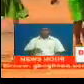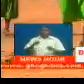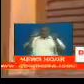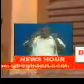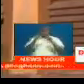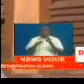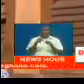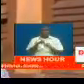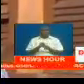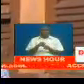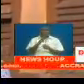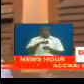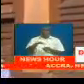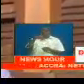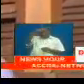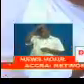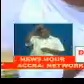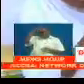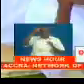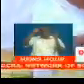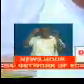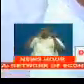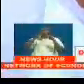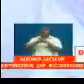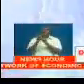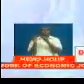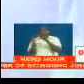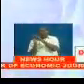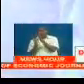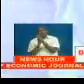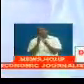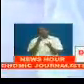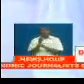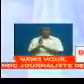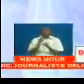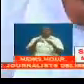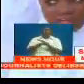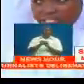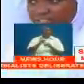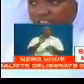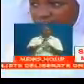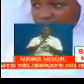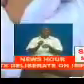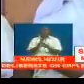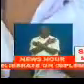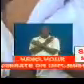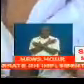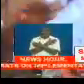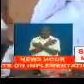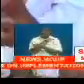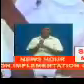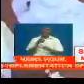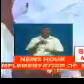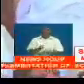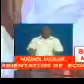Their concerns include instances where Muslim students in boarding schools are allegedly forced to attend church services,